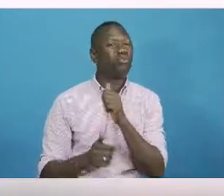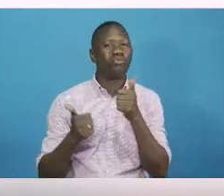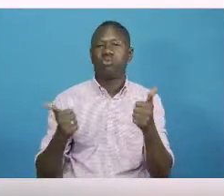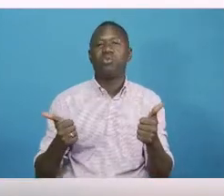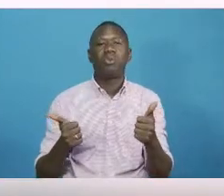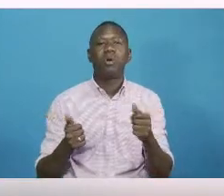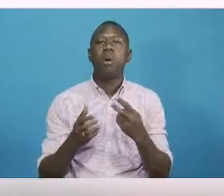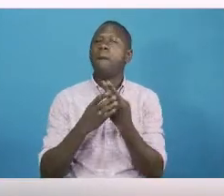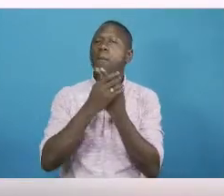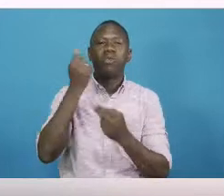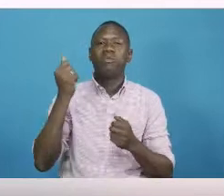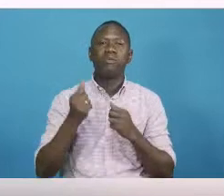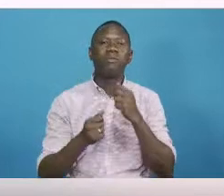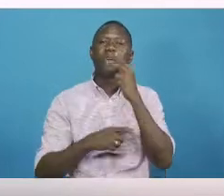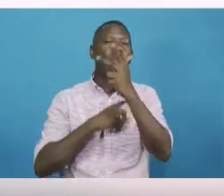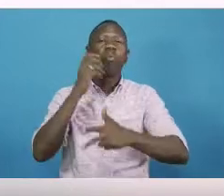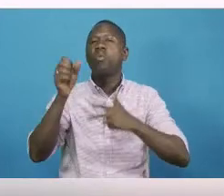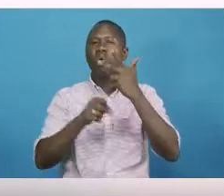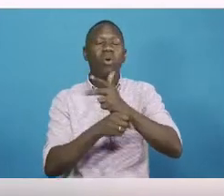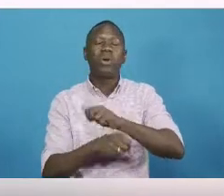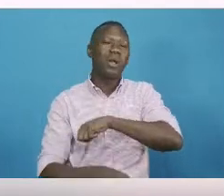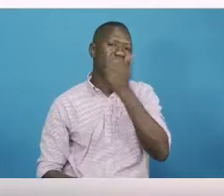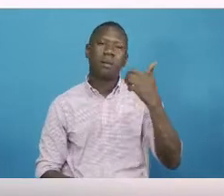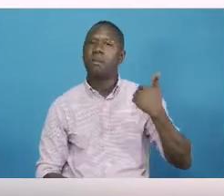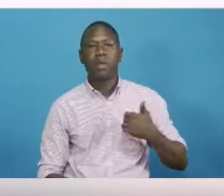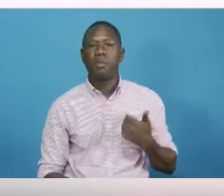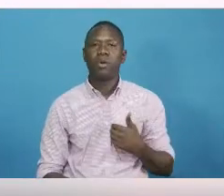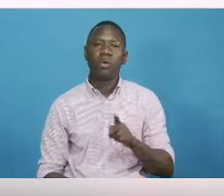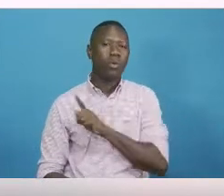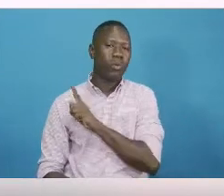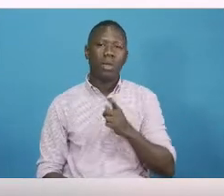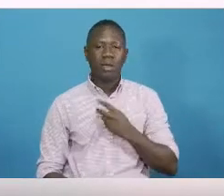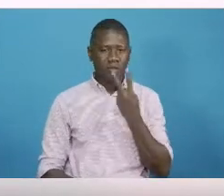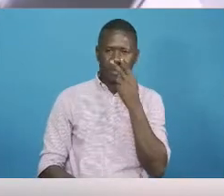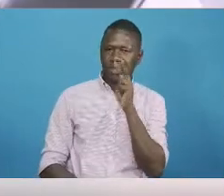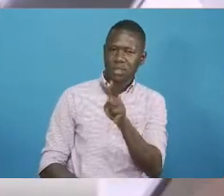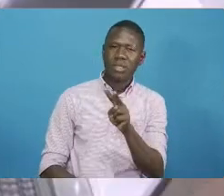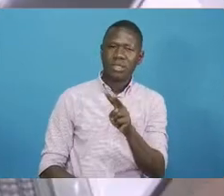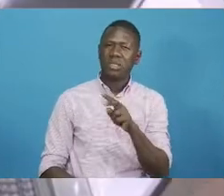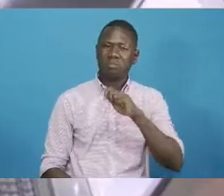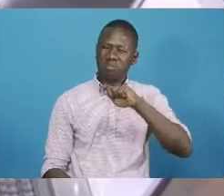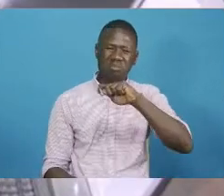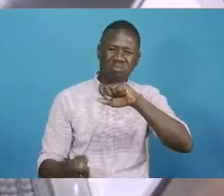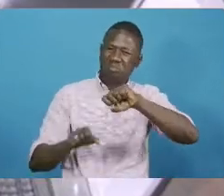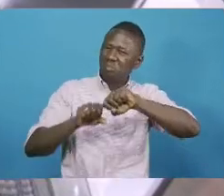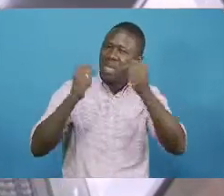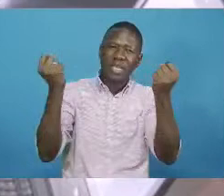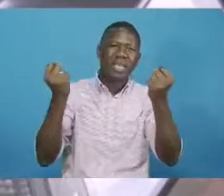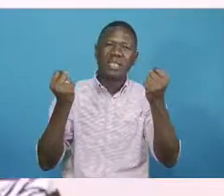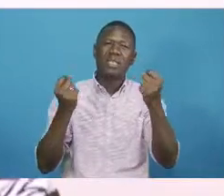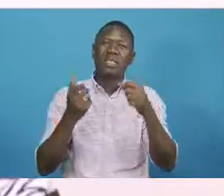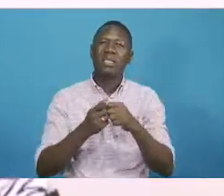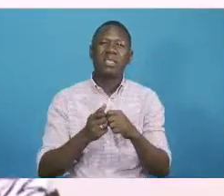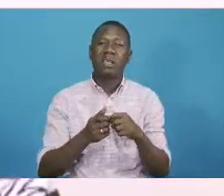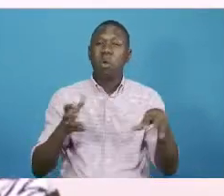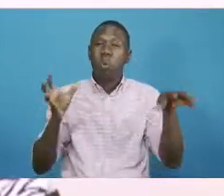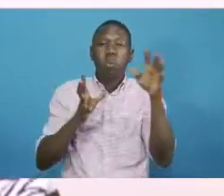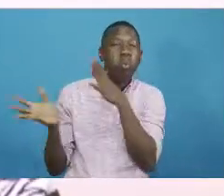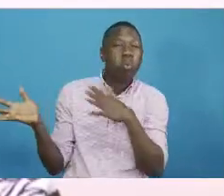the planet and people. We have seen record-breaking Atlantic hurricanes,